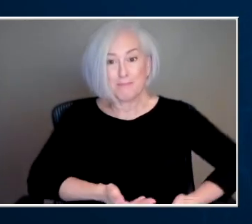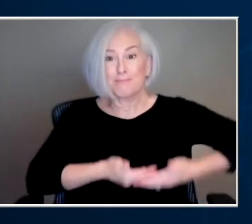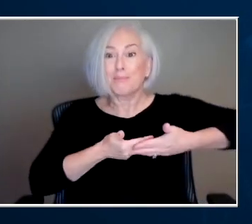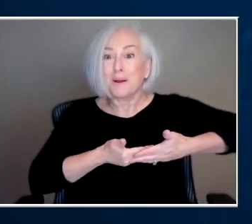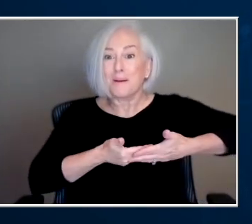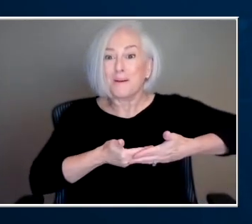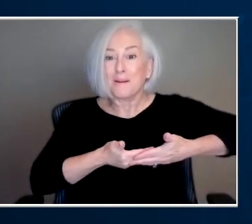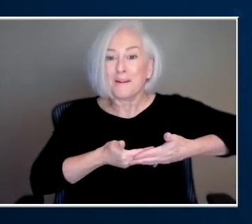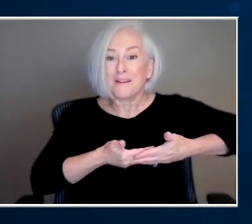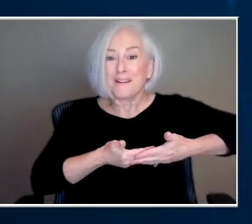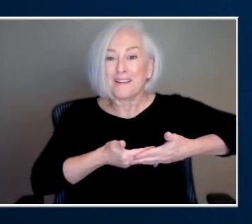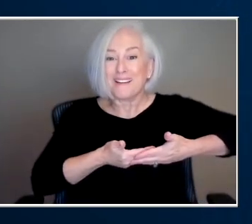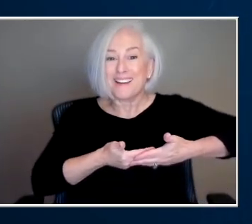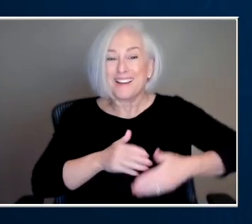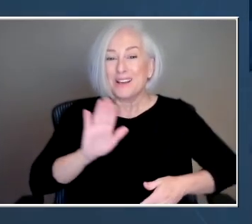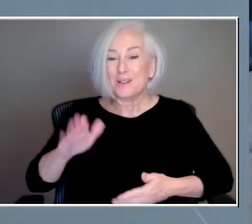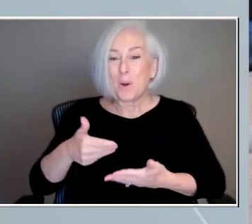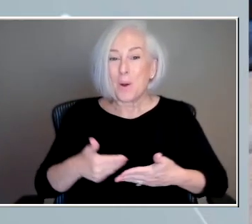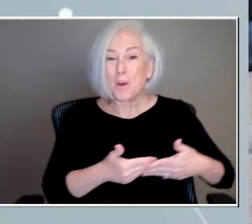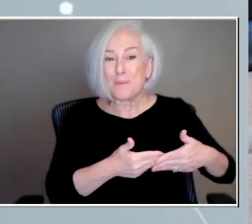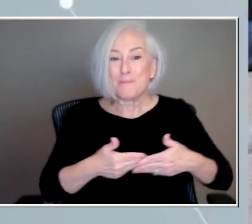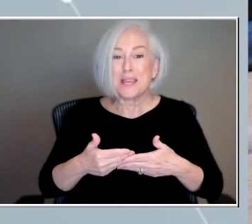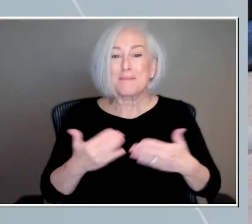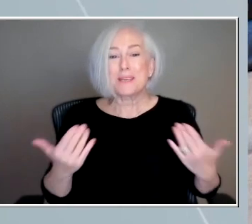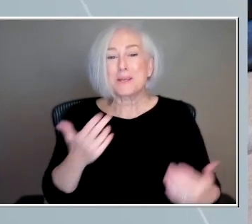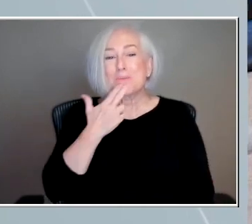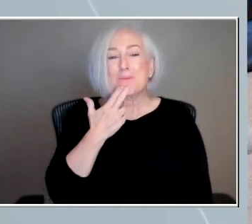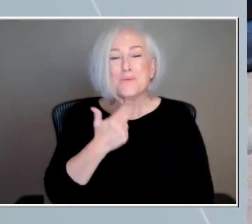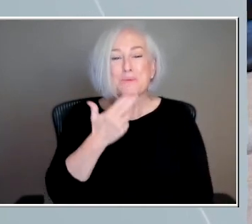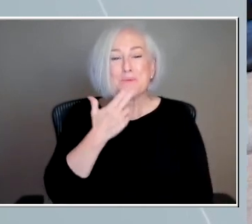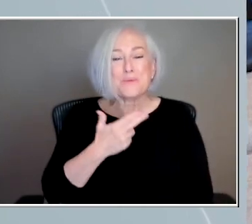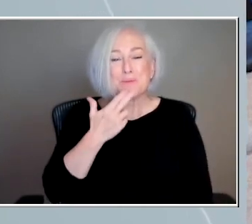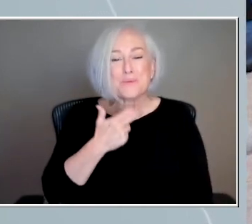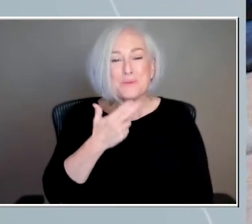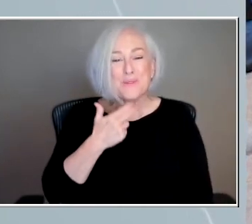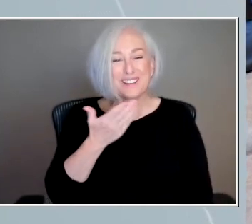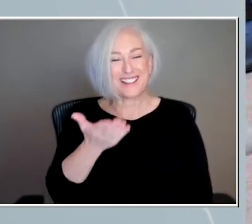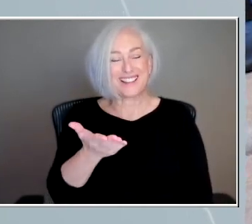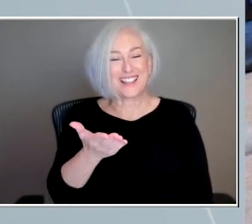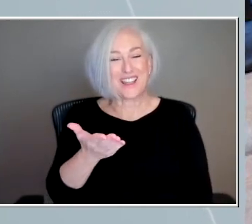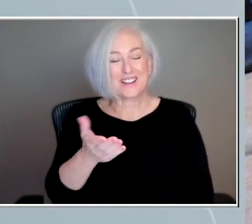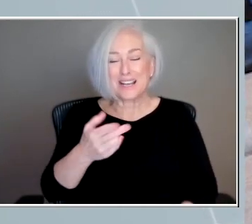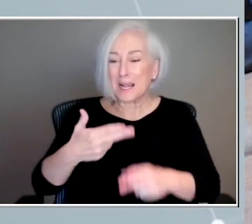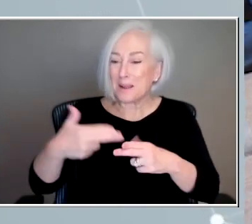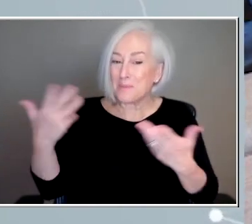And your baby is adorable. There you go. What's his name?